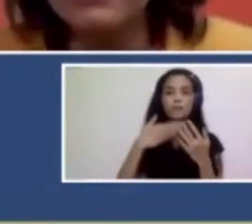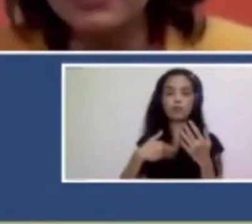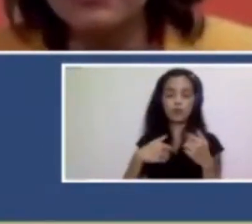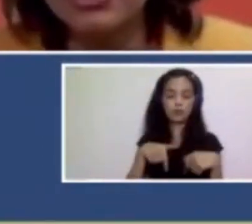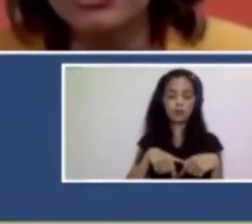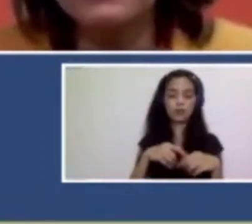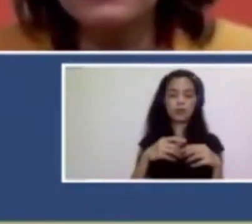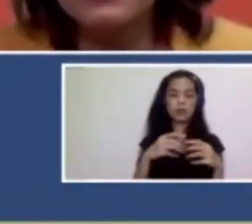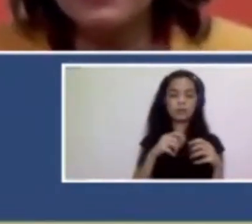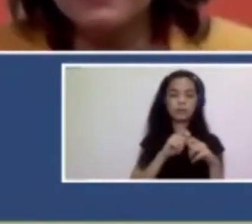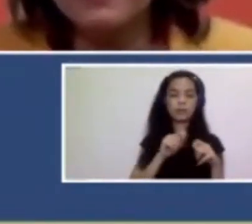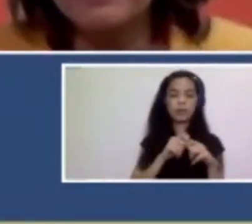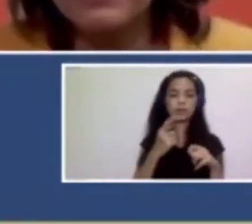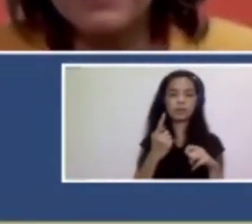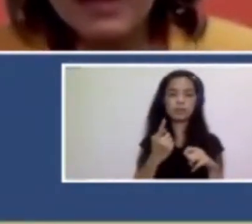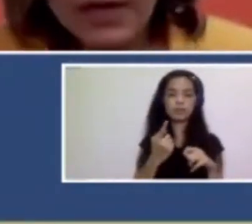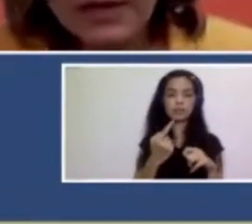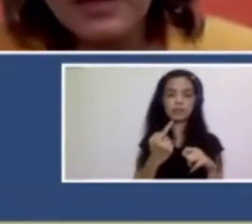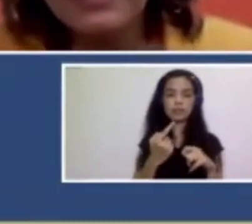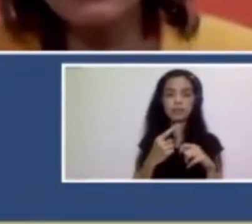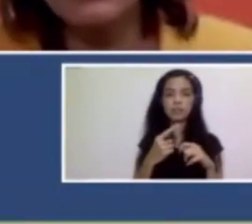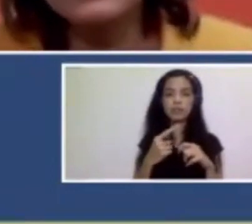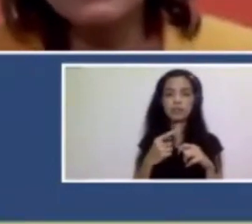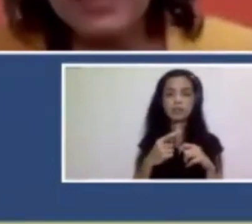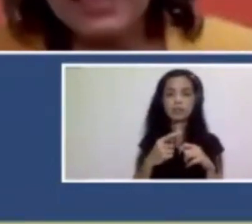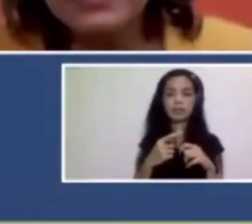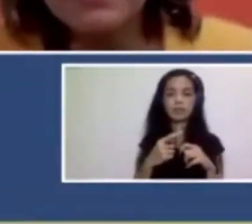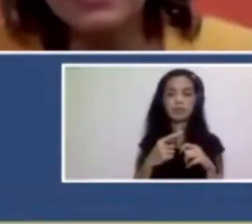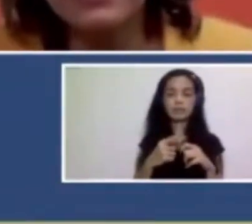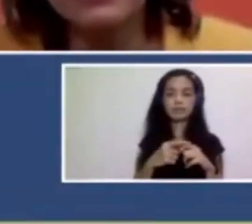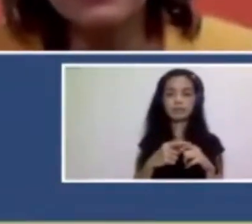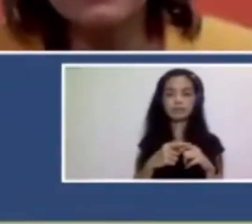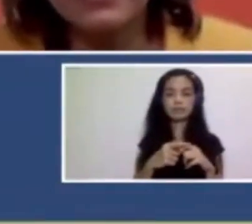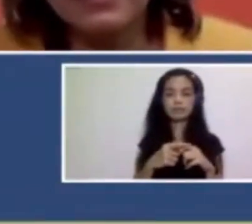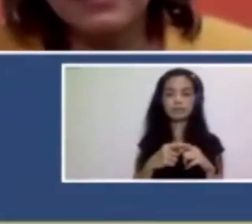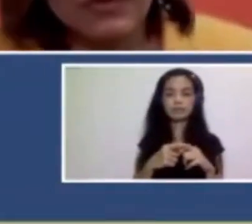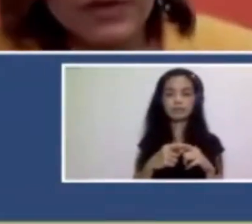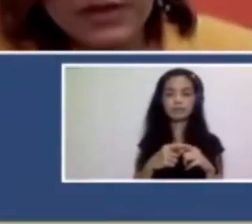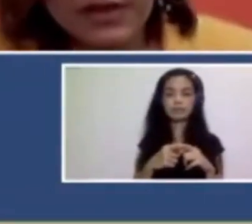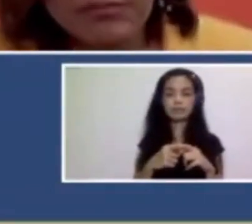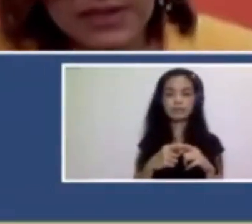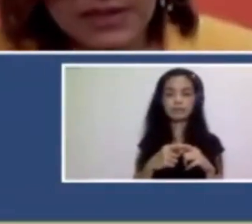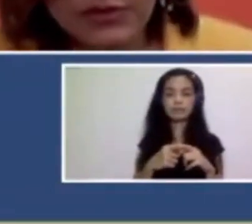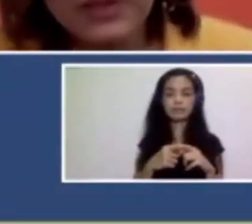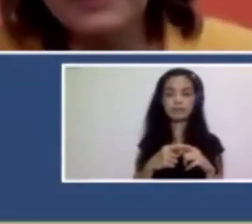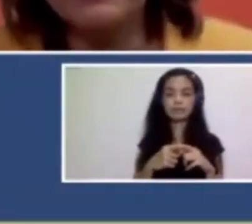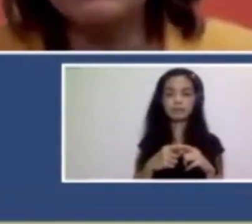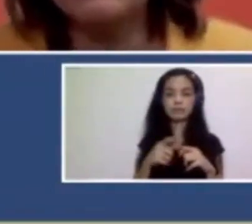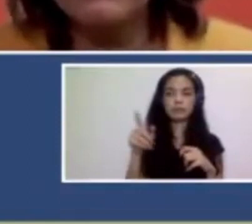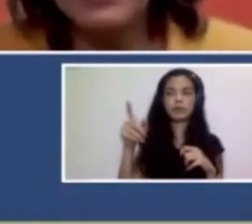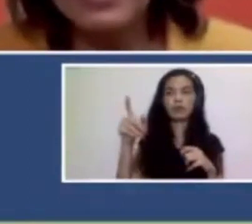of the combustion. That one was made by the university in Mexico